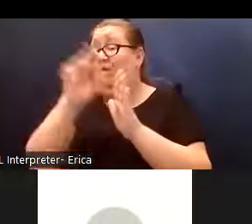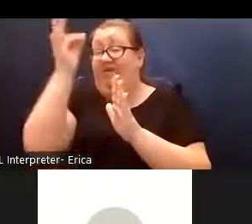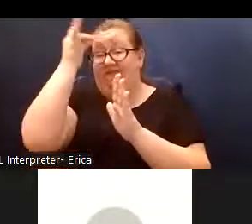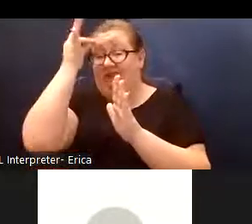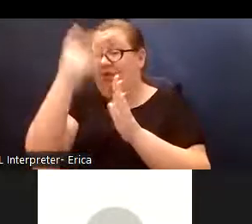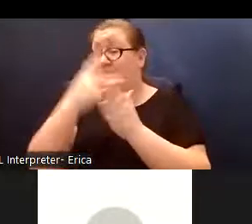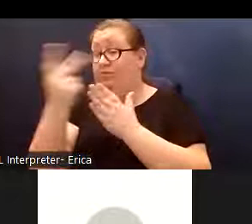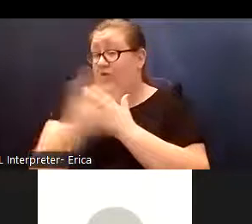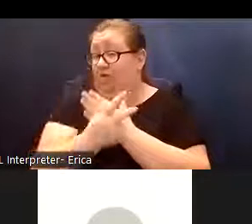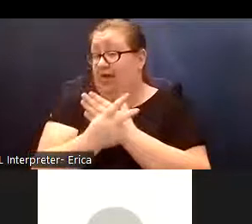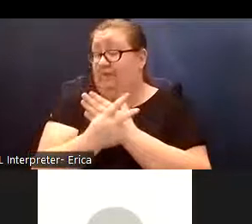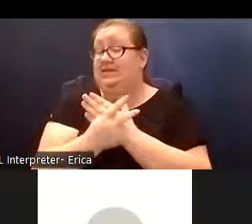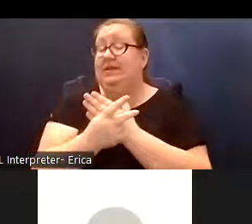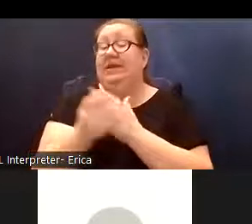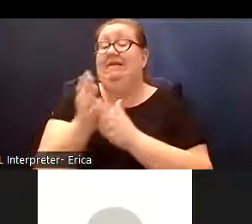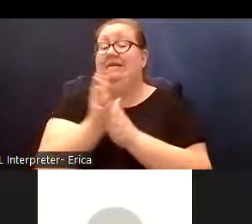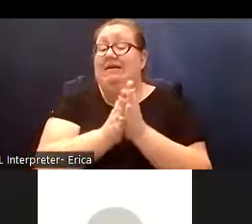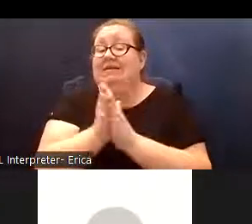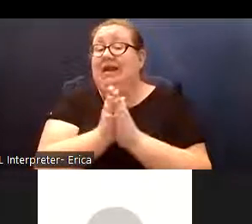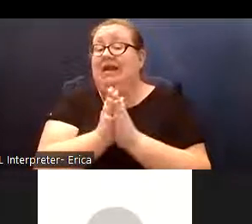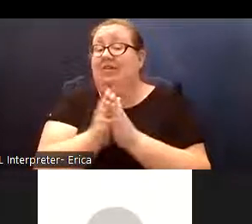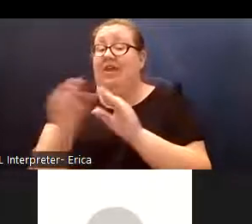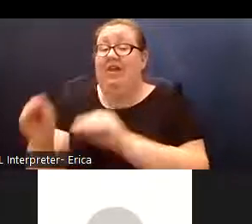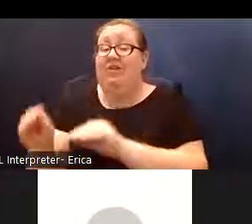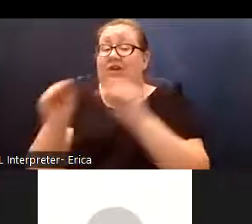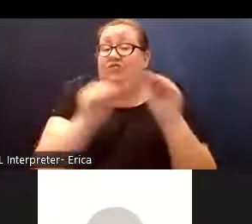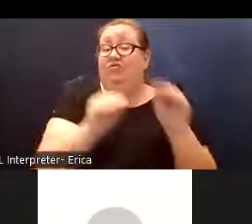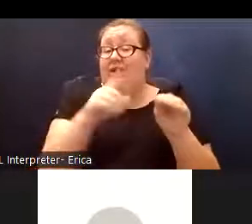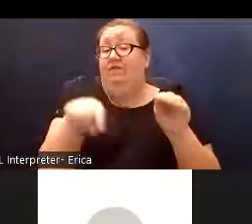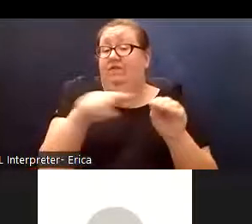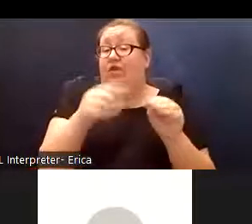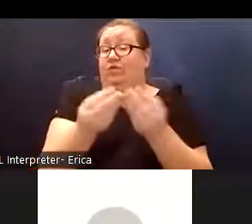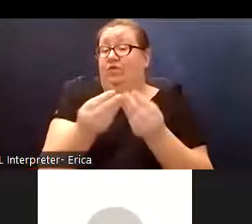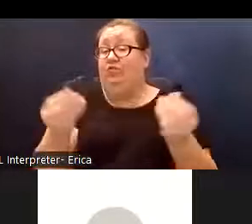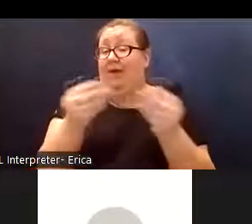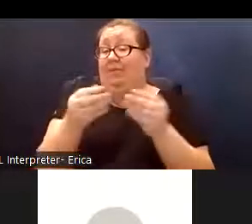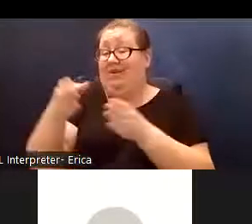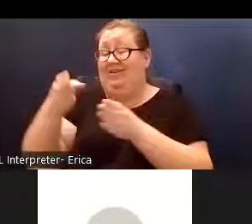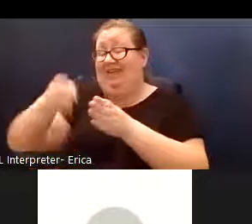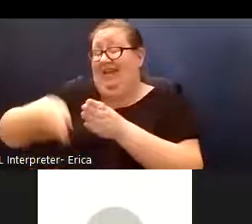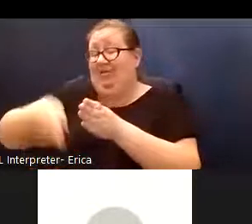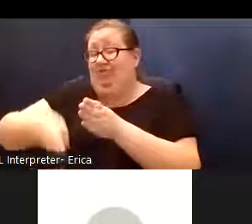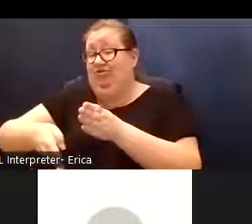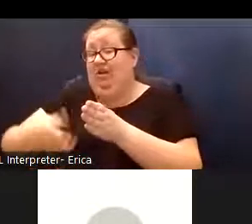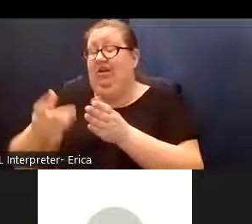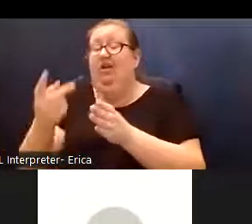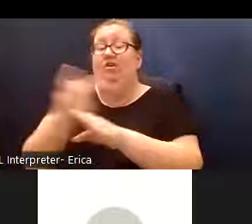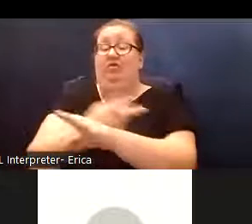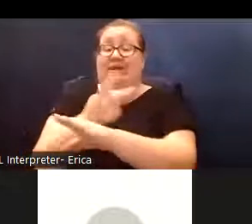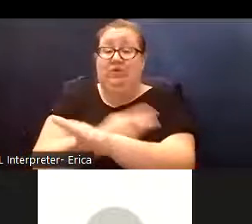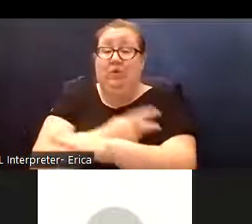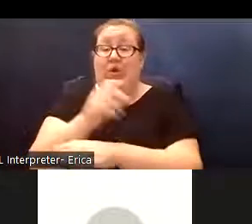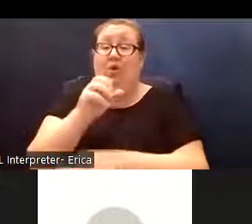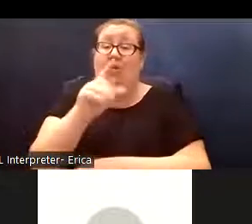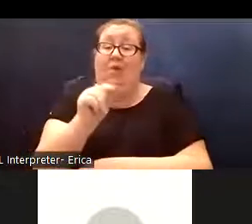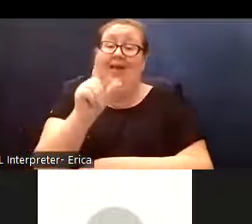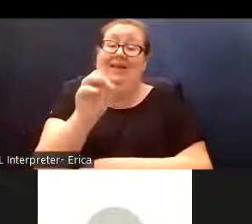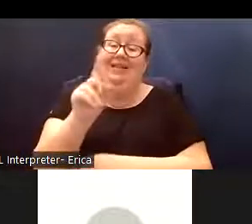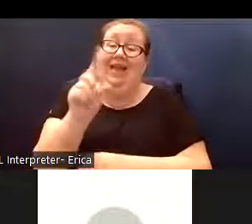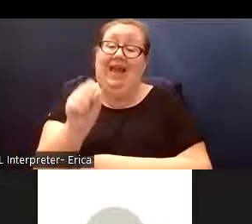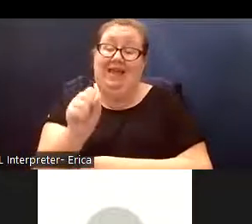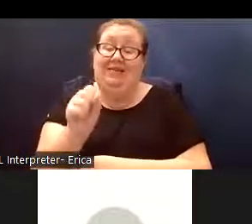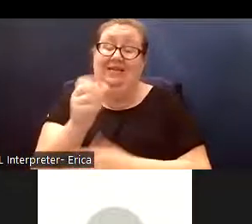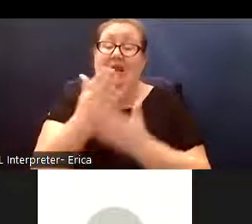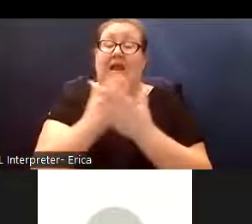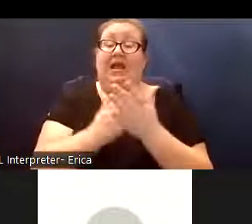programs, incentivize retreat of those properties at the edge, restore wetlands, and in some cases where we